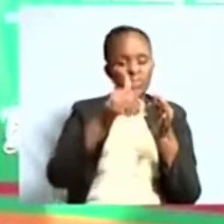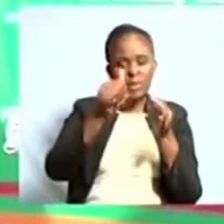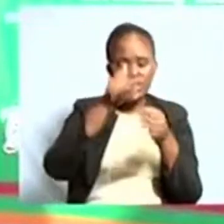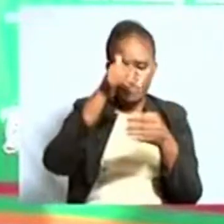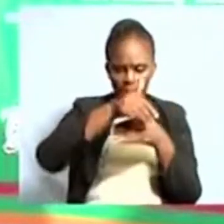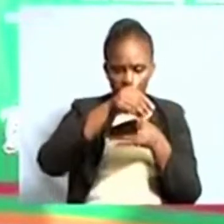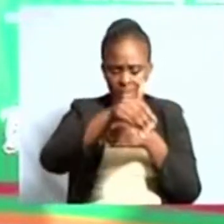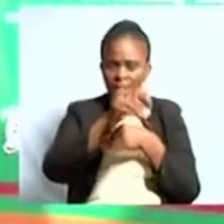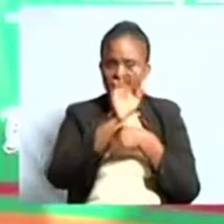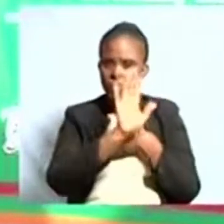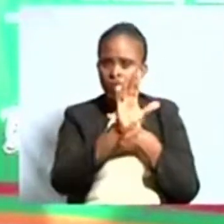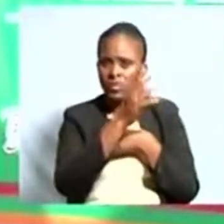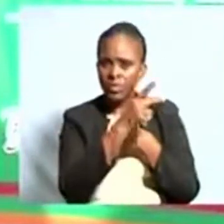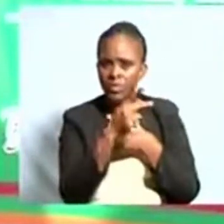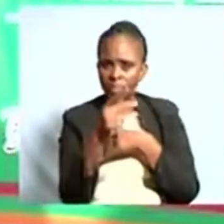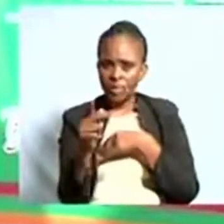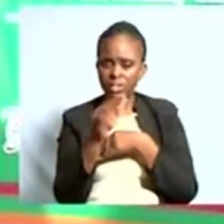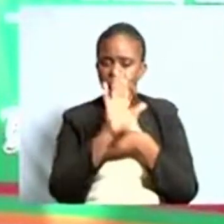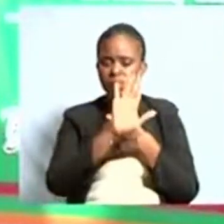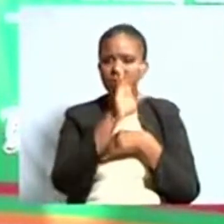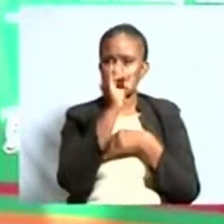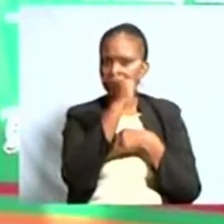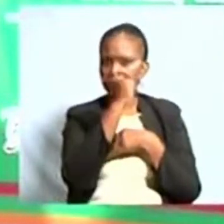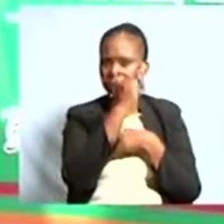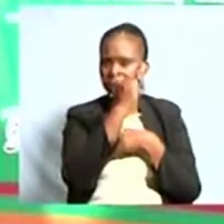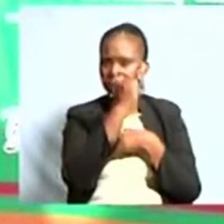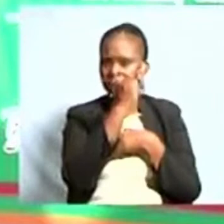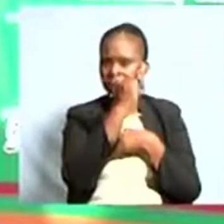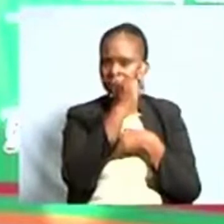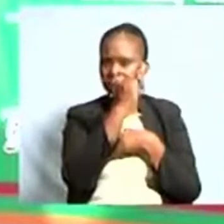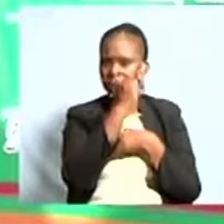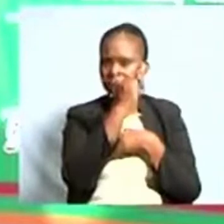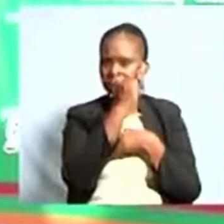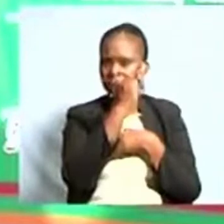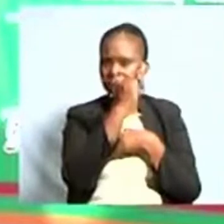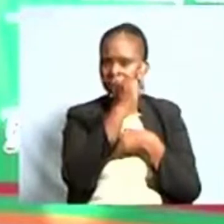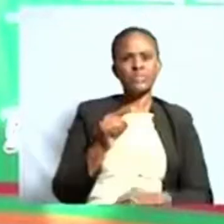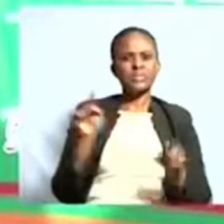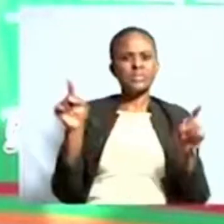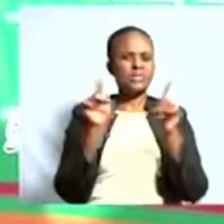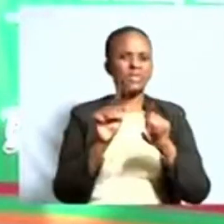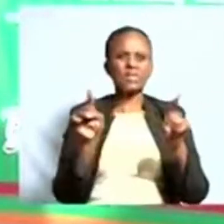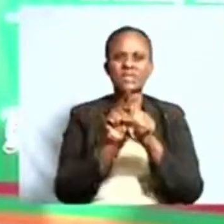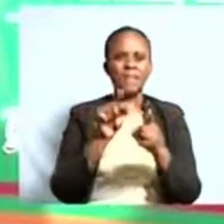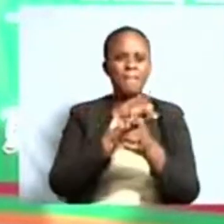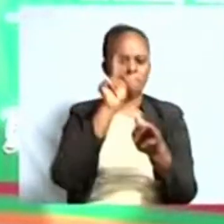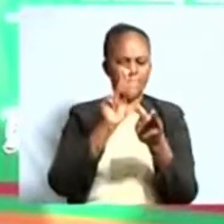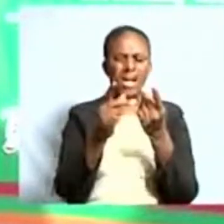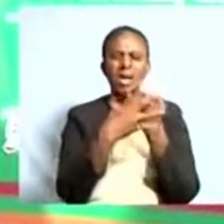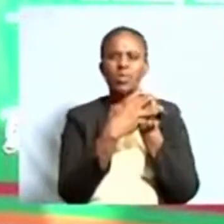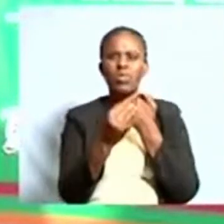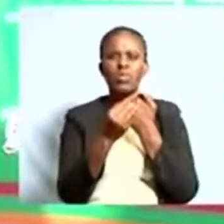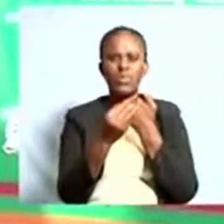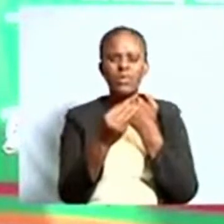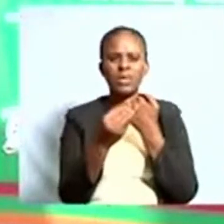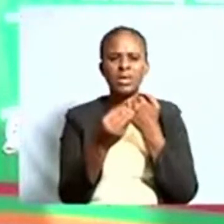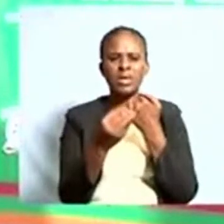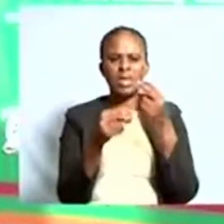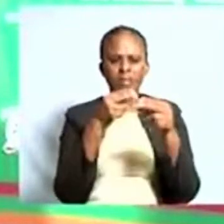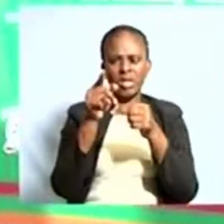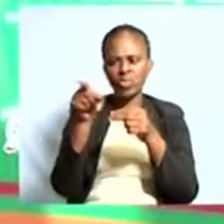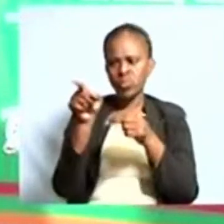your product, your design, why should I come and do the same? So, in short, you are telling me, no, don't do